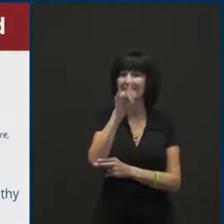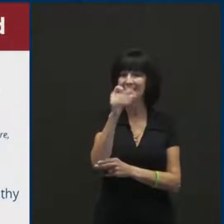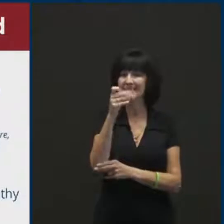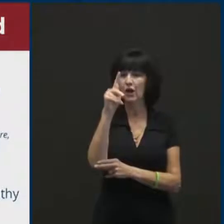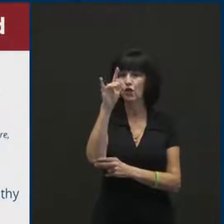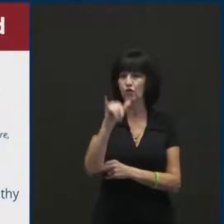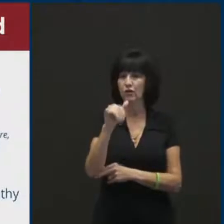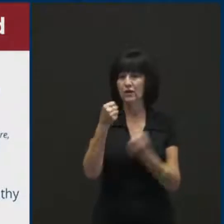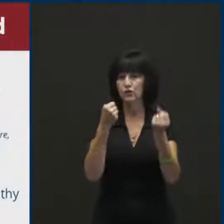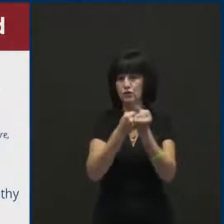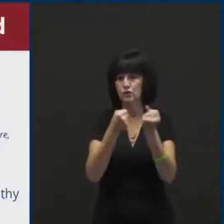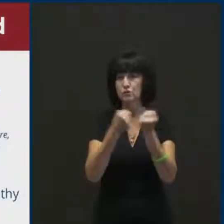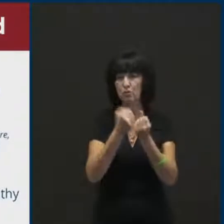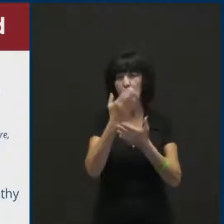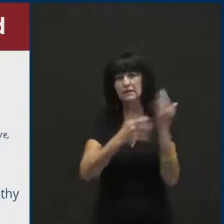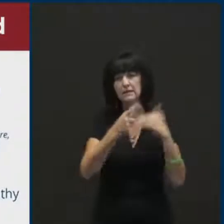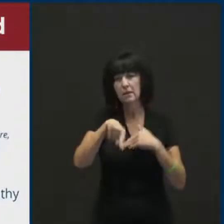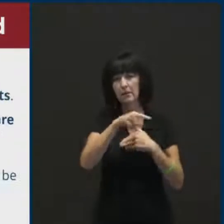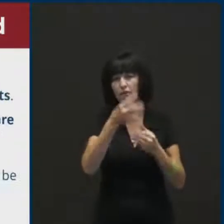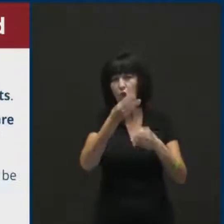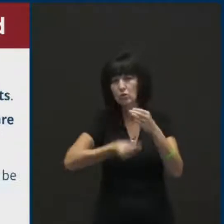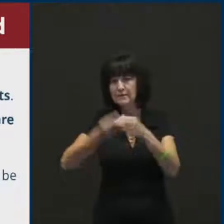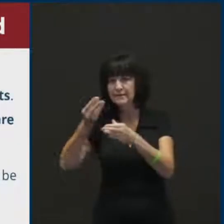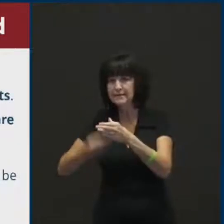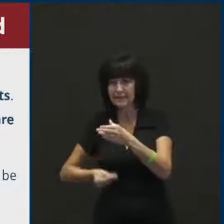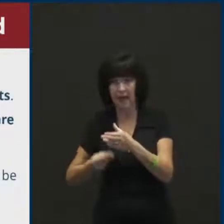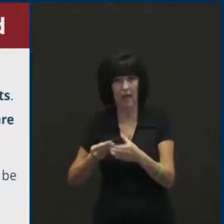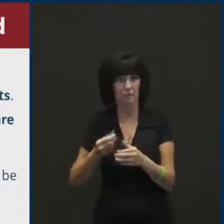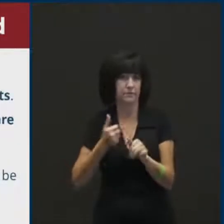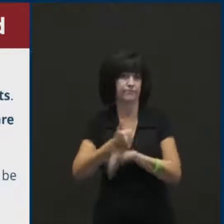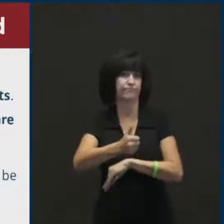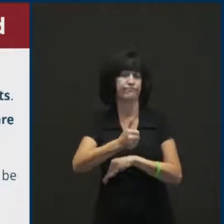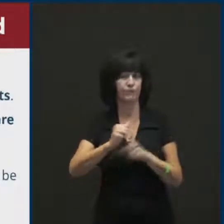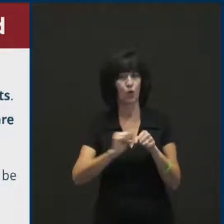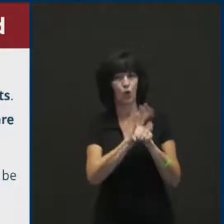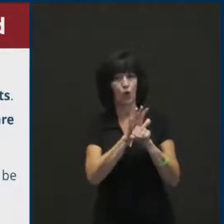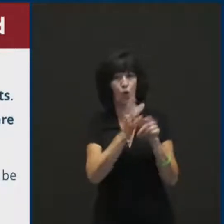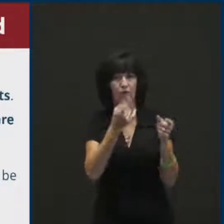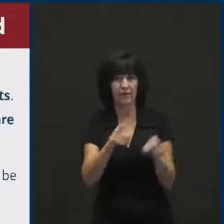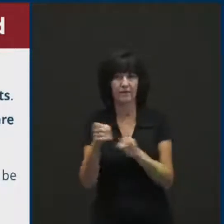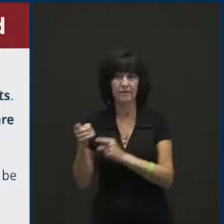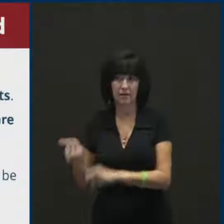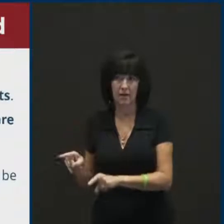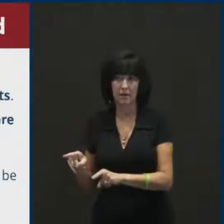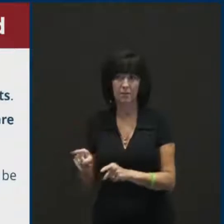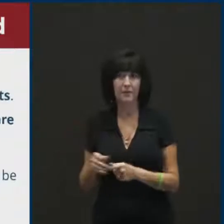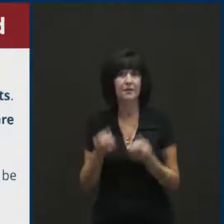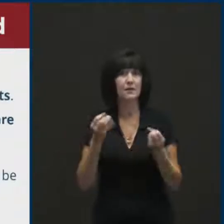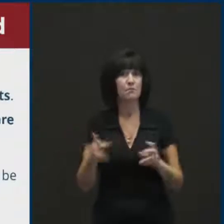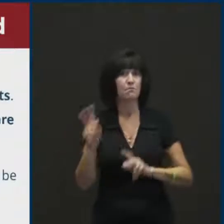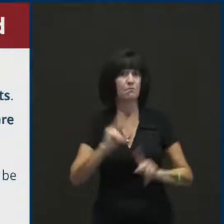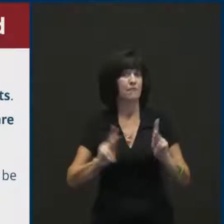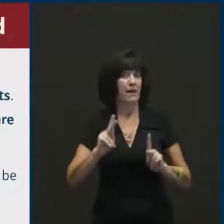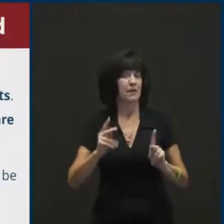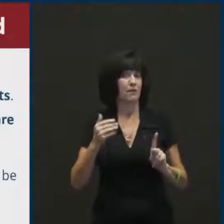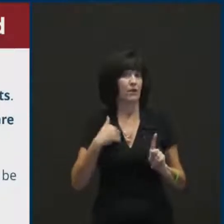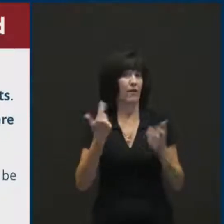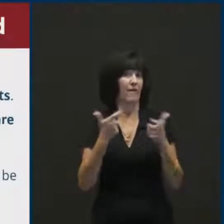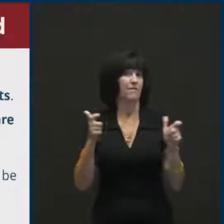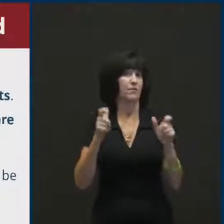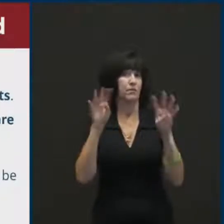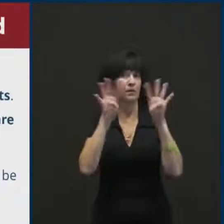and needs that have been created by the pandemic. And so I'm sure the big question everyone has is what's next and how do we get the